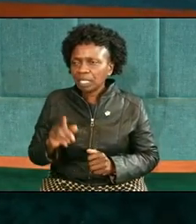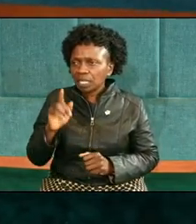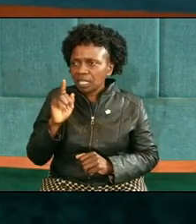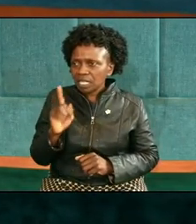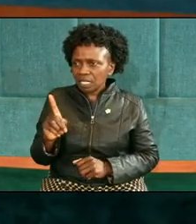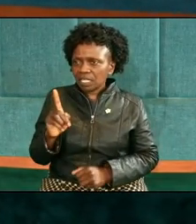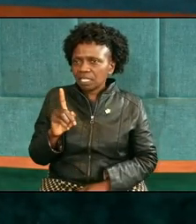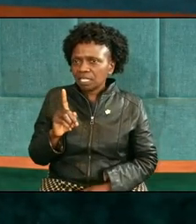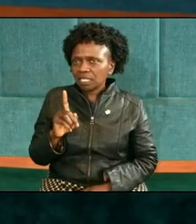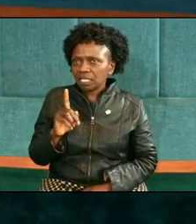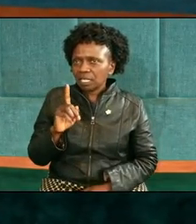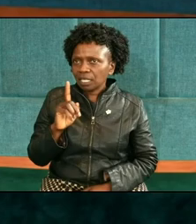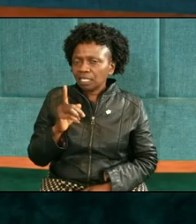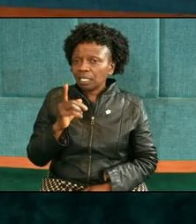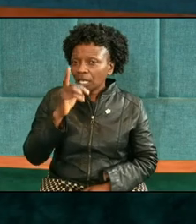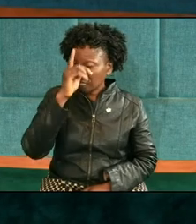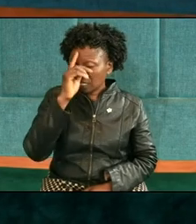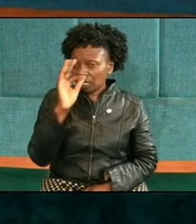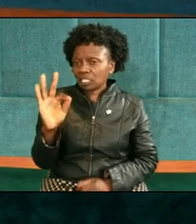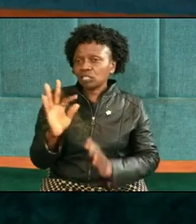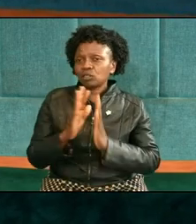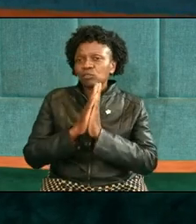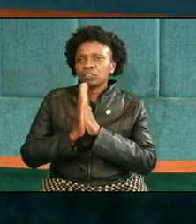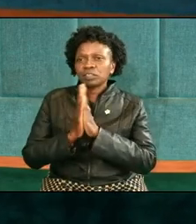This is a serious story.